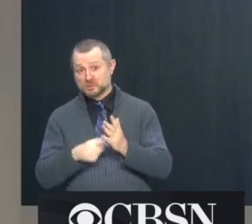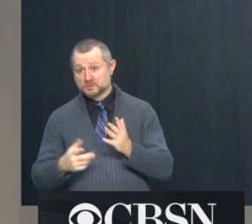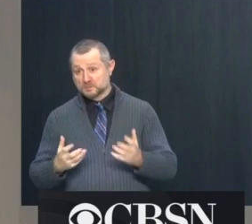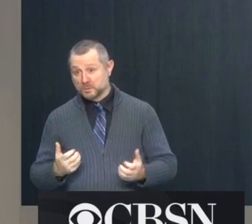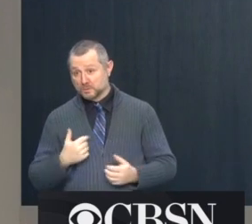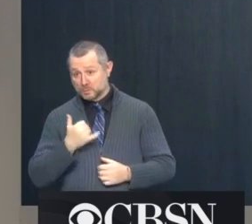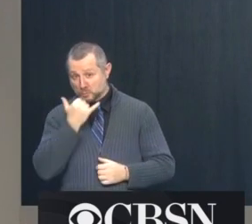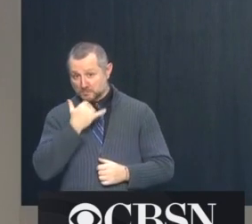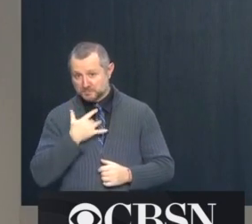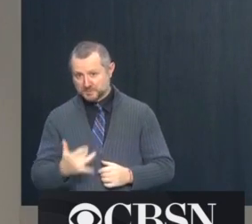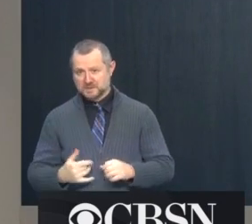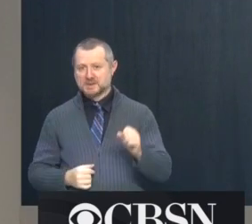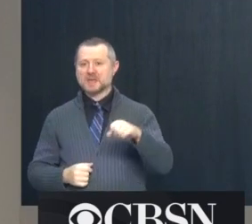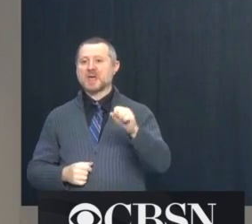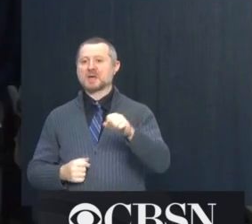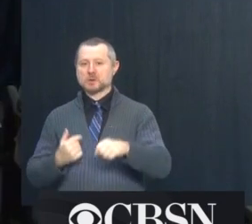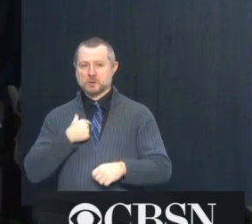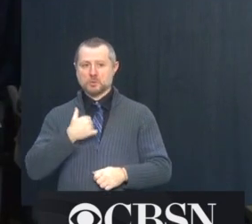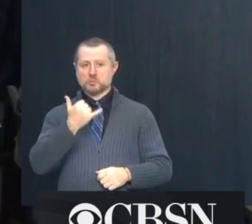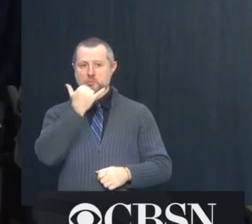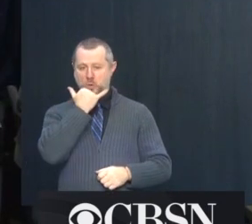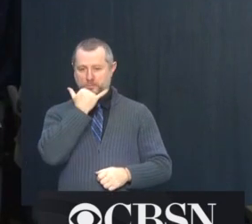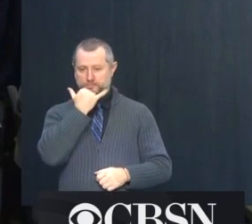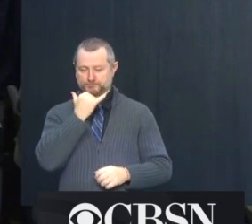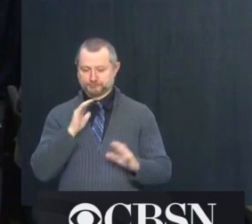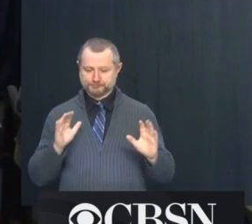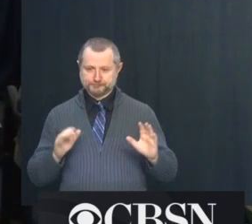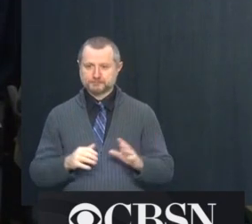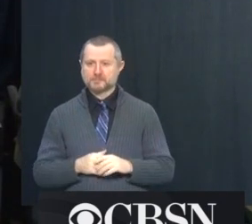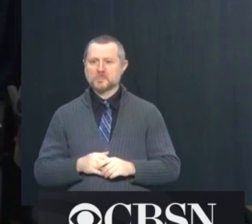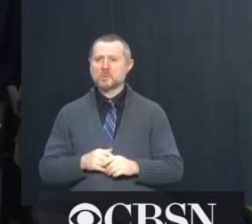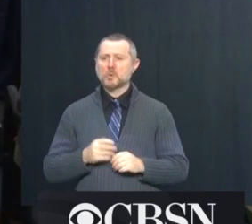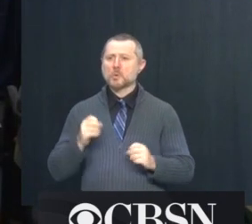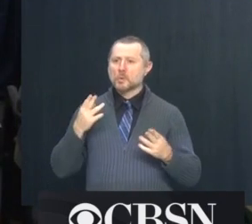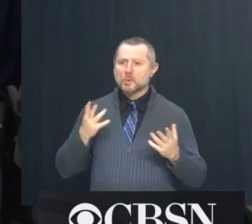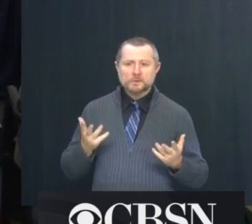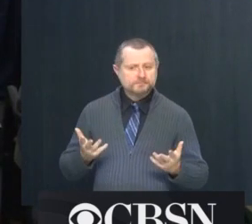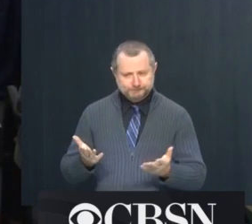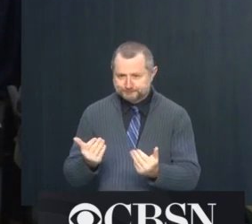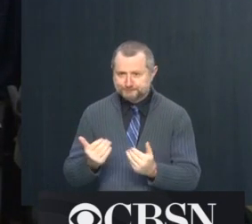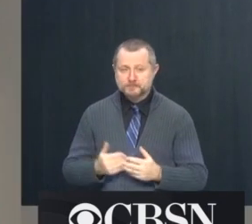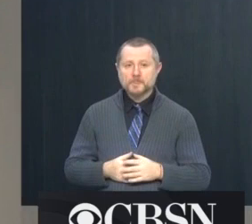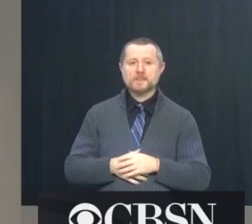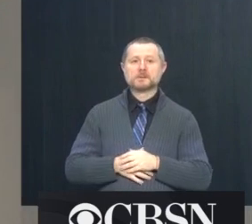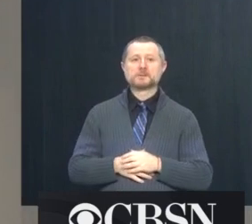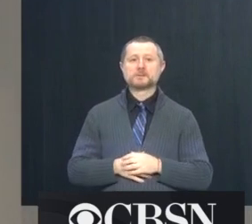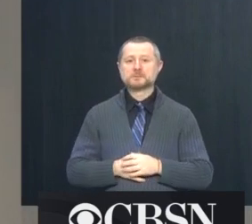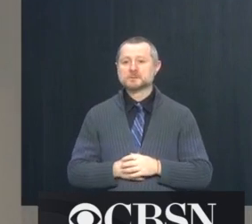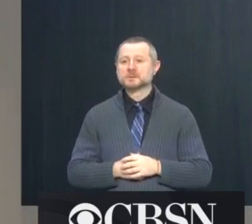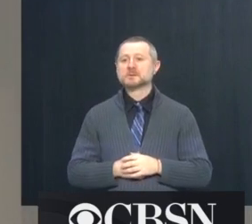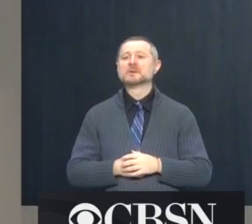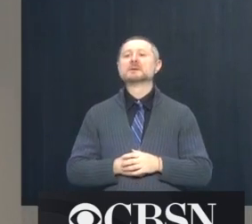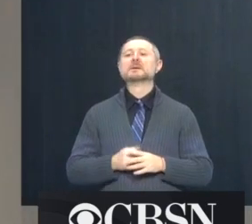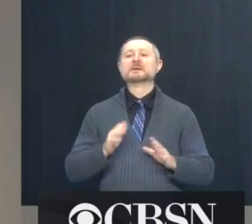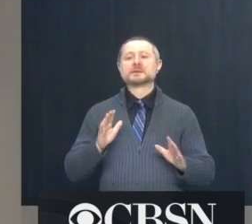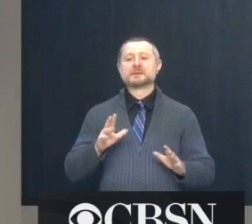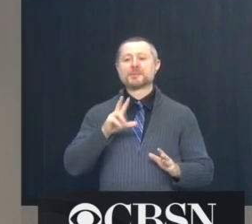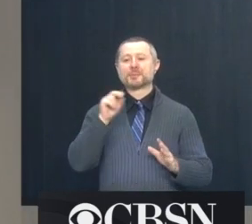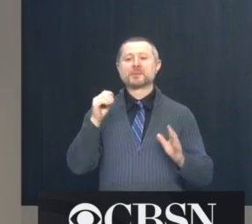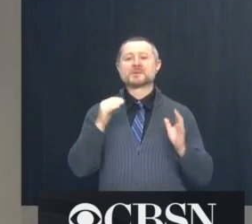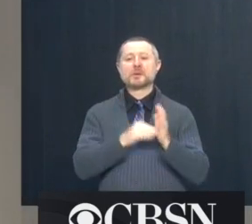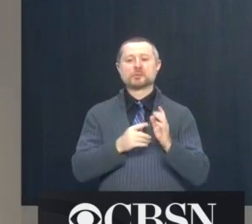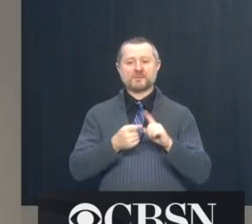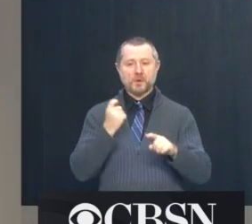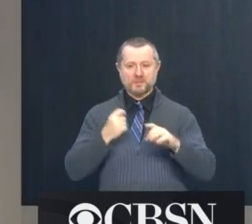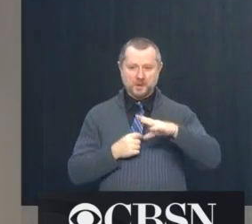wrong. Oh, who appointed you Chancellor? It's 30,000 were out of state, 60,000 were within state. We had